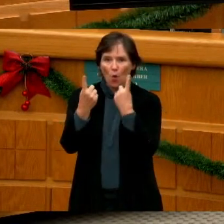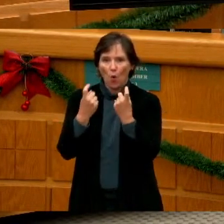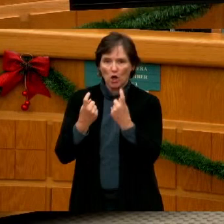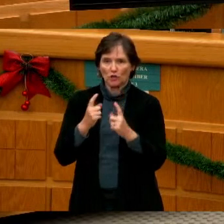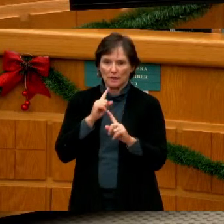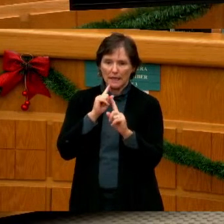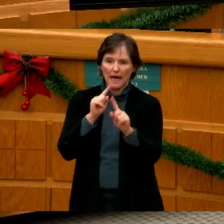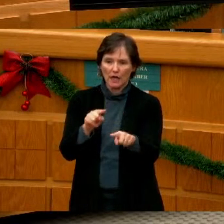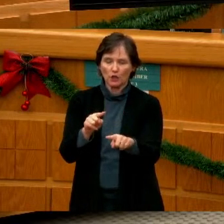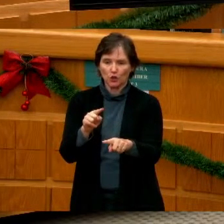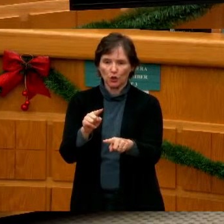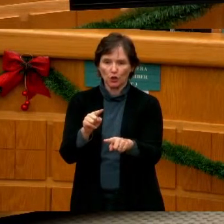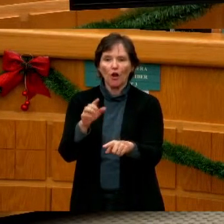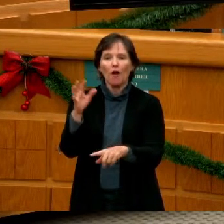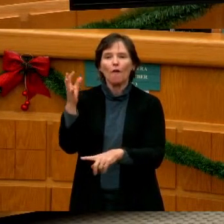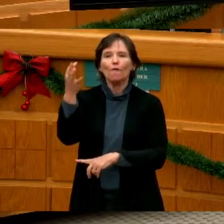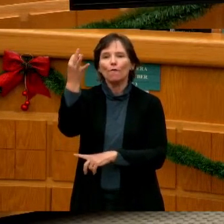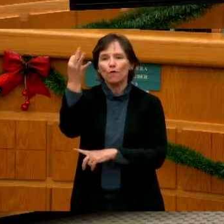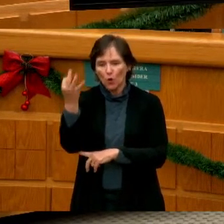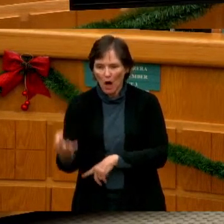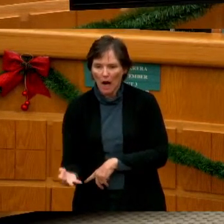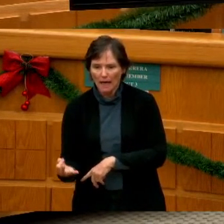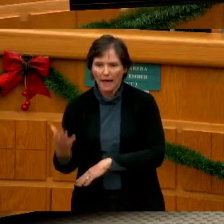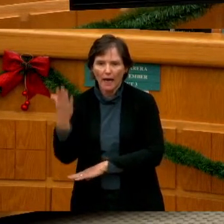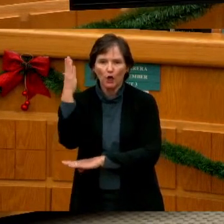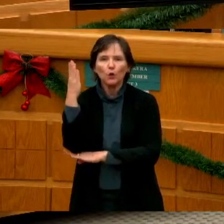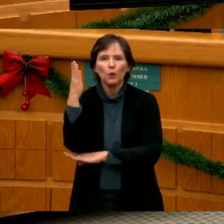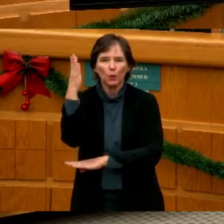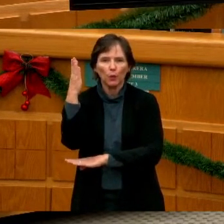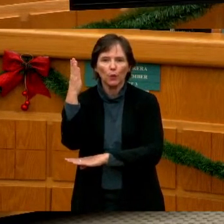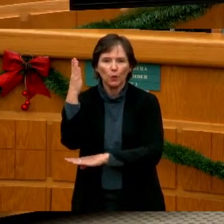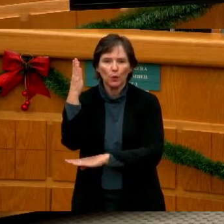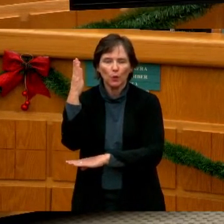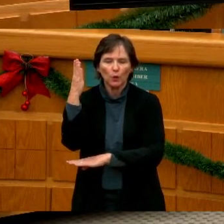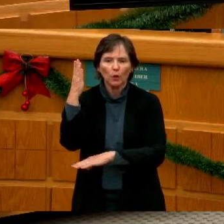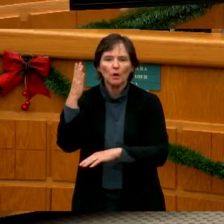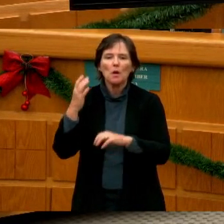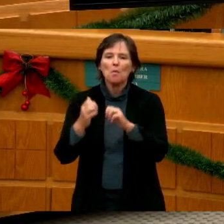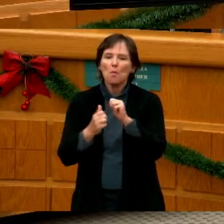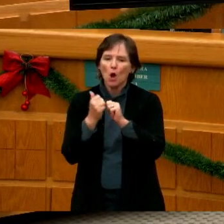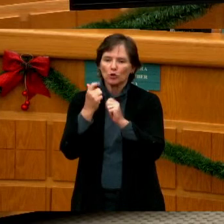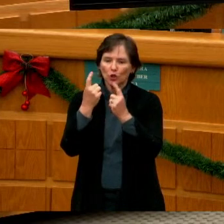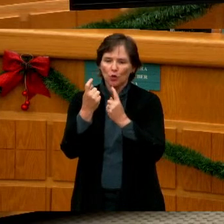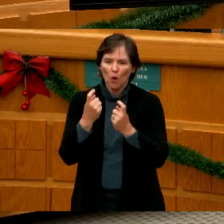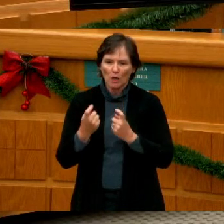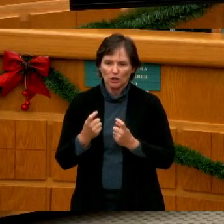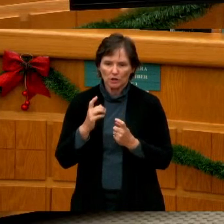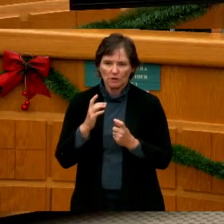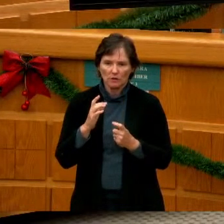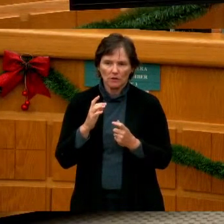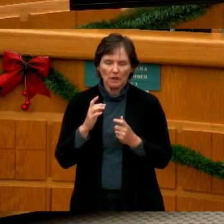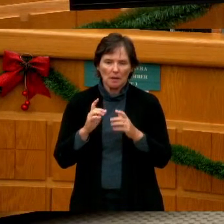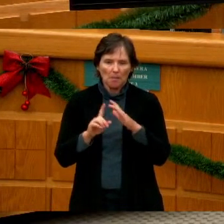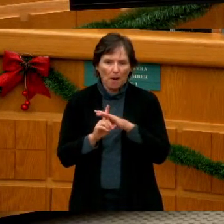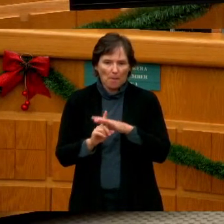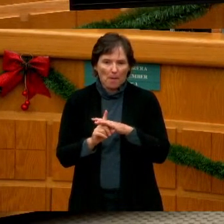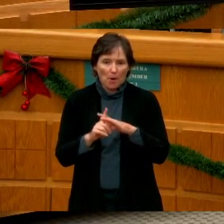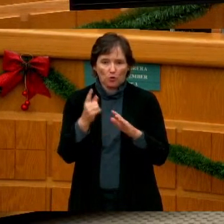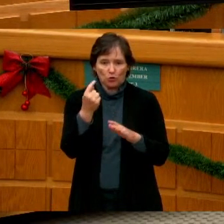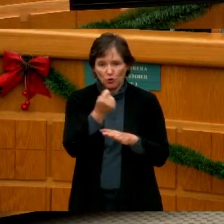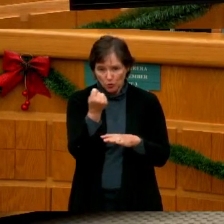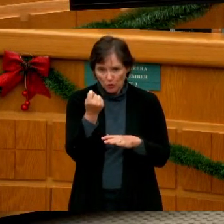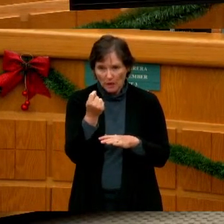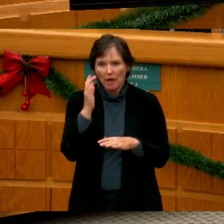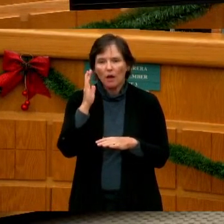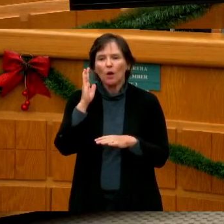live Q&A on Fridays at noontime. And some of the questions that we would normally answer today, we will answer